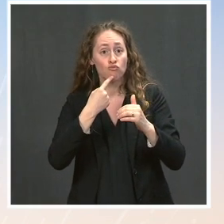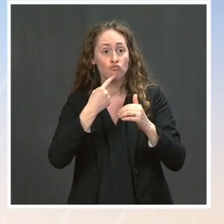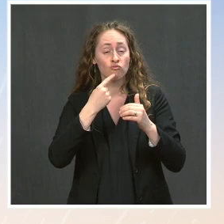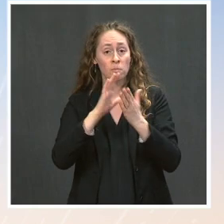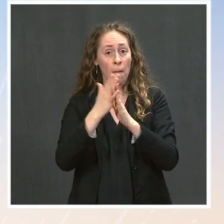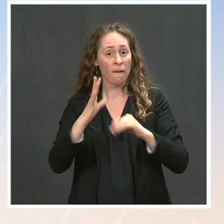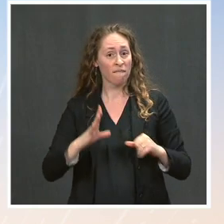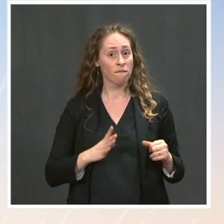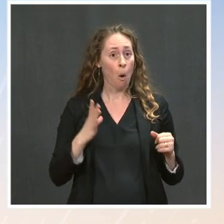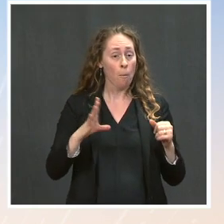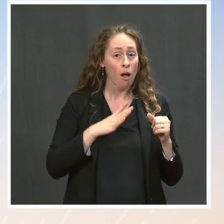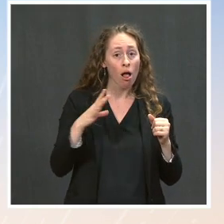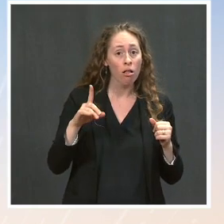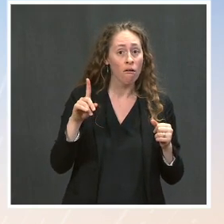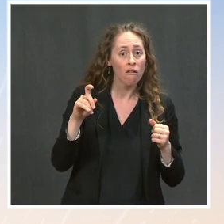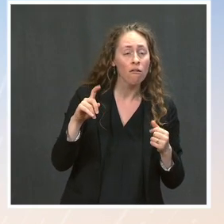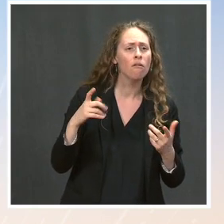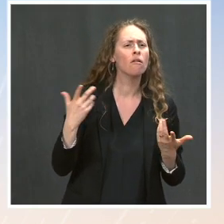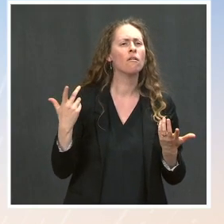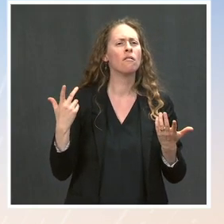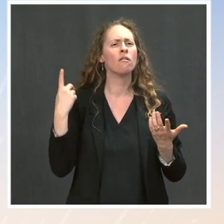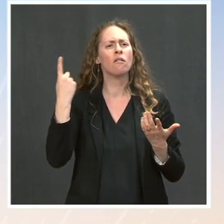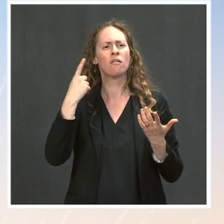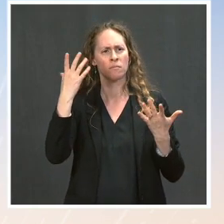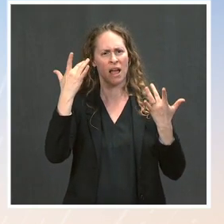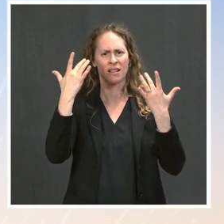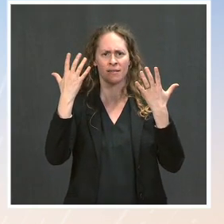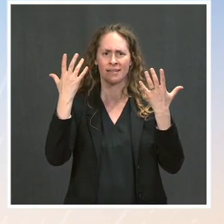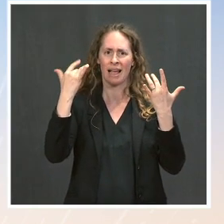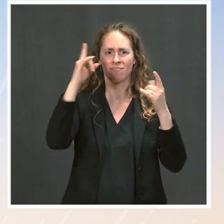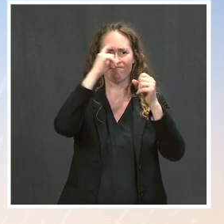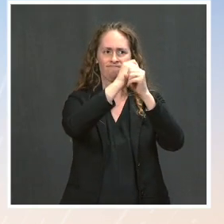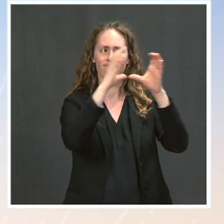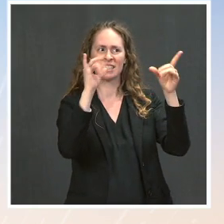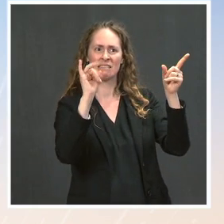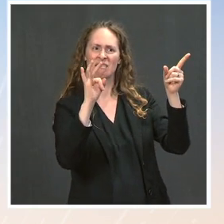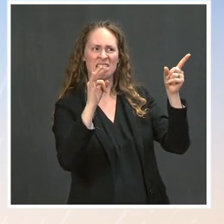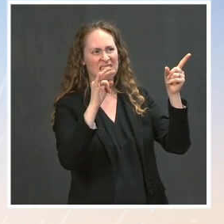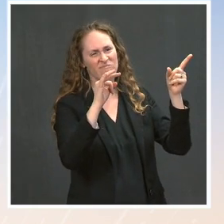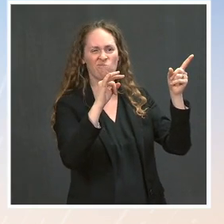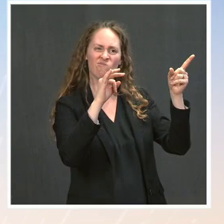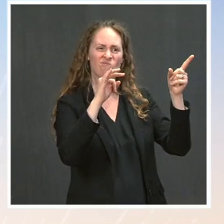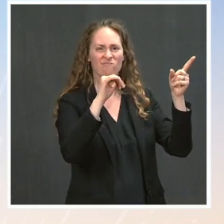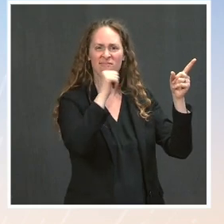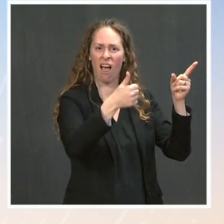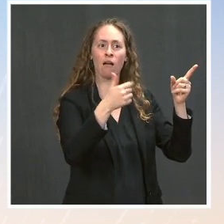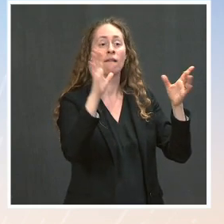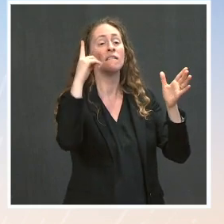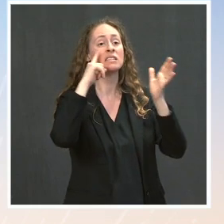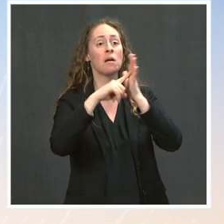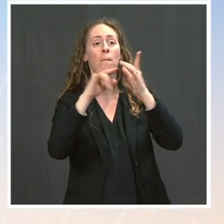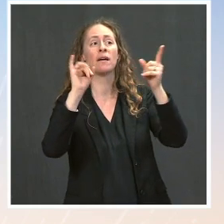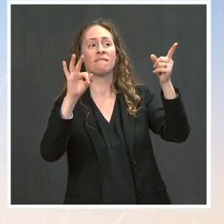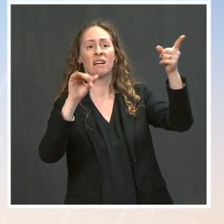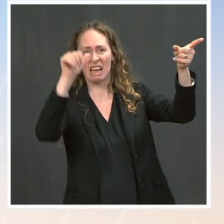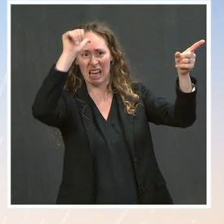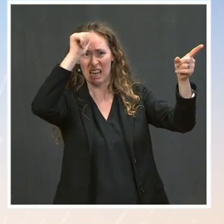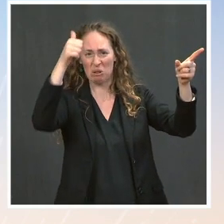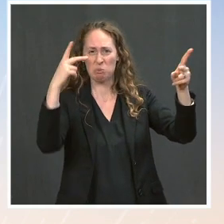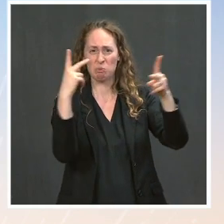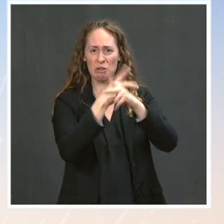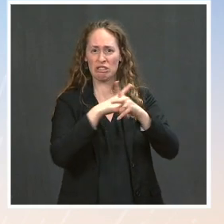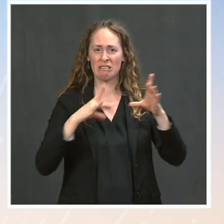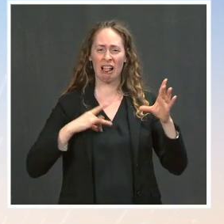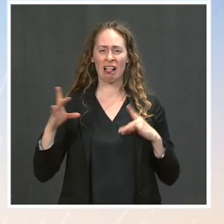now, the sort of worst case scenario of the increased incidence in India and Brazil, other places, is there a